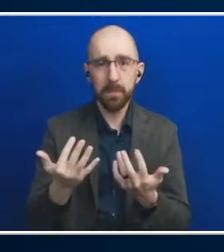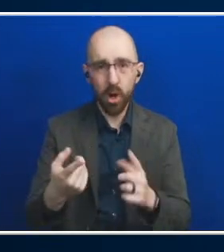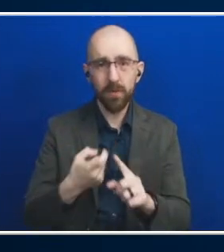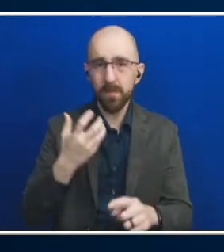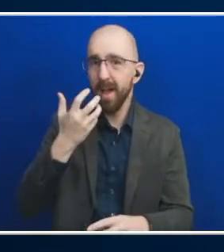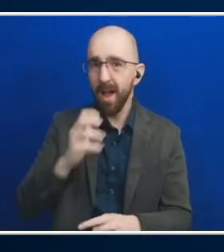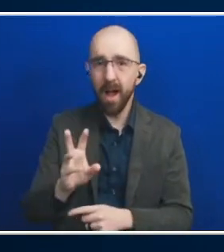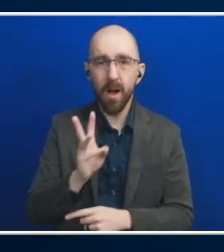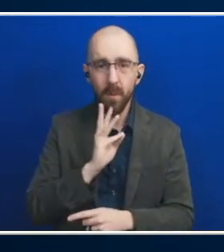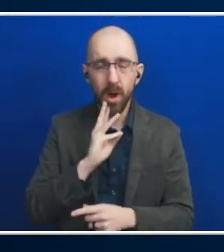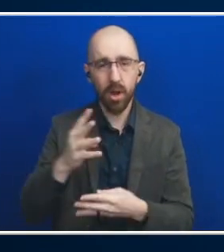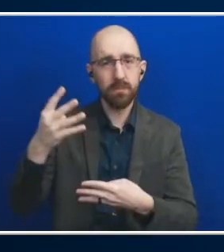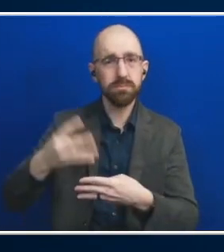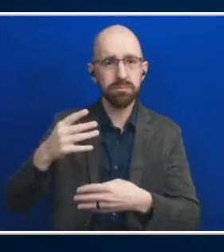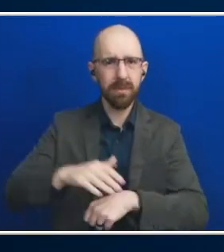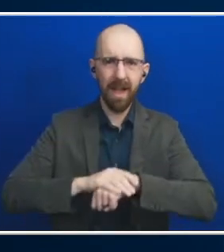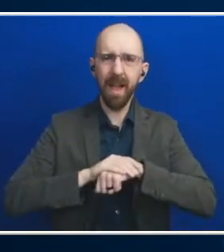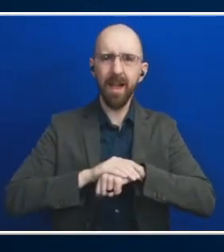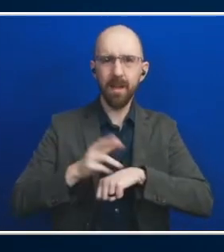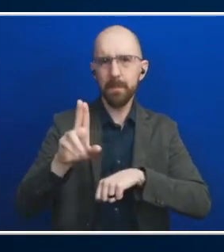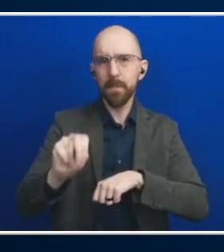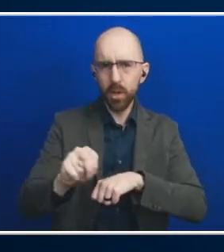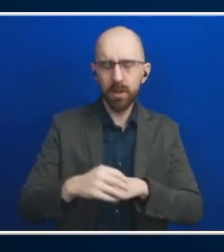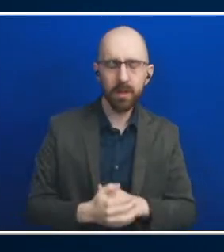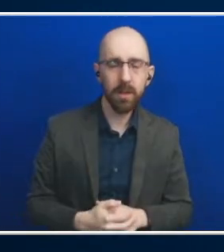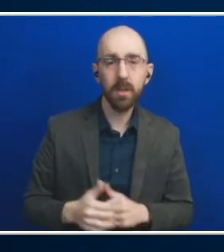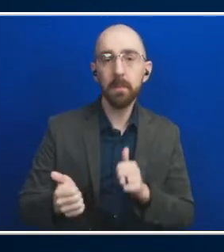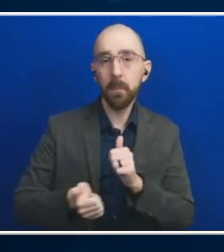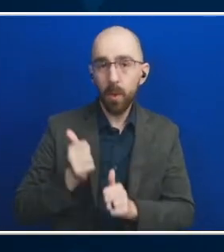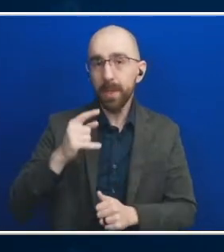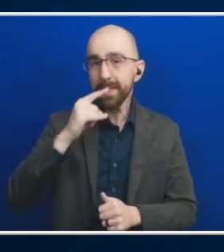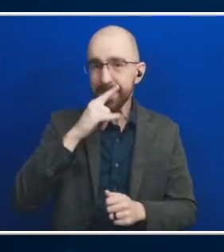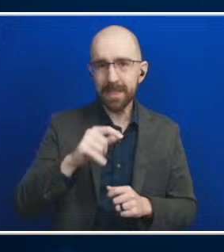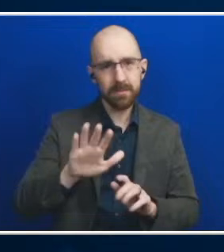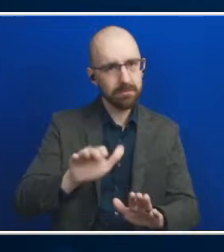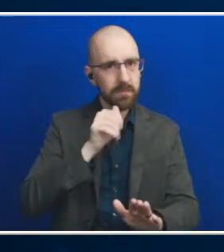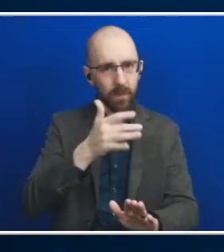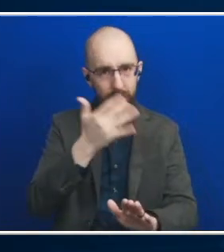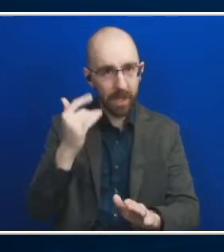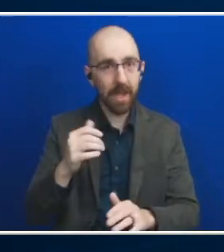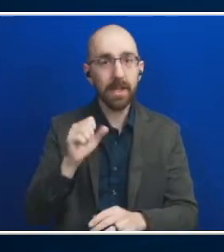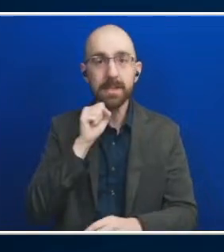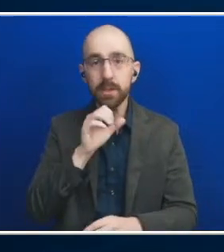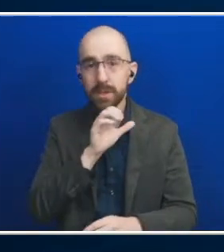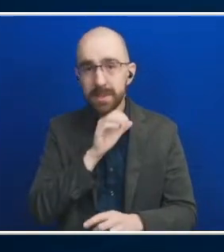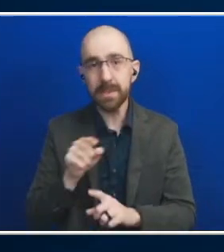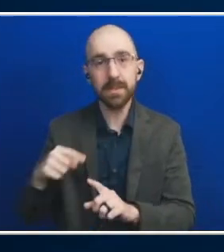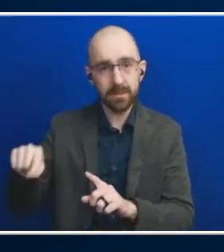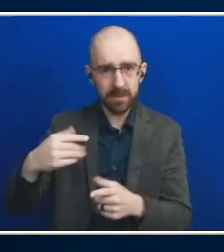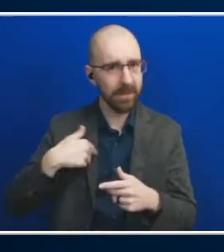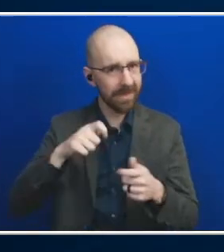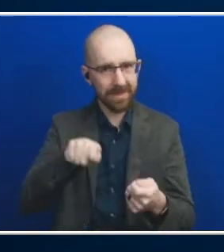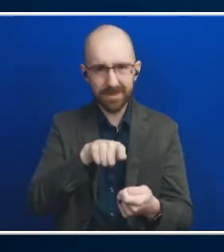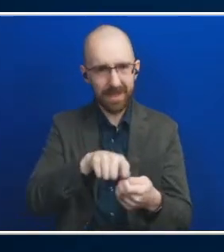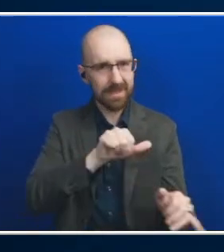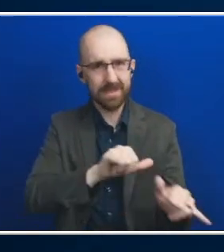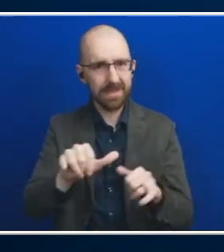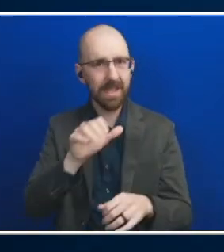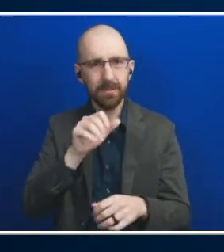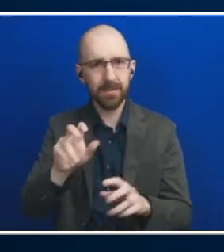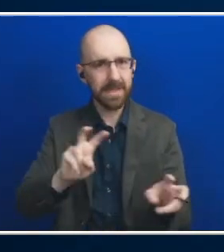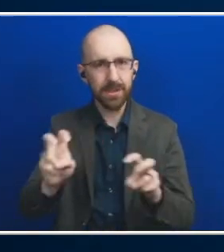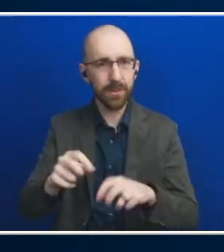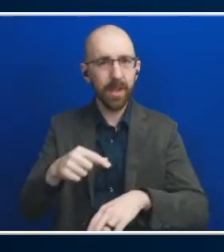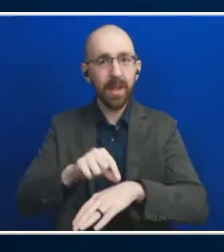the scalp burns. More so in kids, but don't forget that elderly patients have exactly the same issue with thinner skin. And when